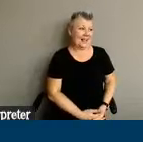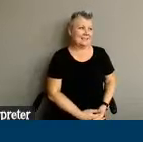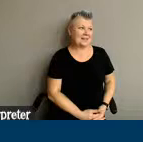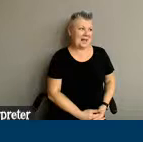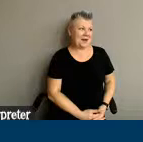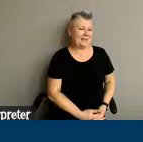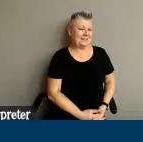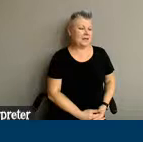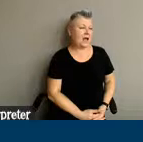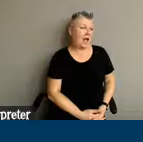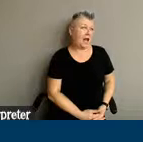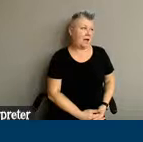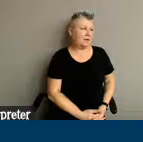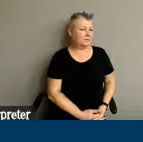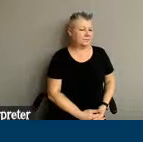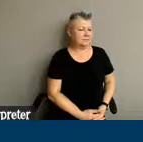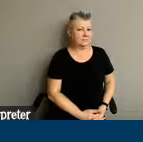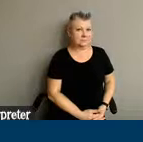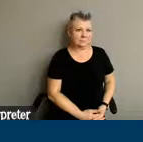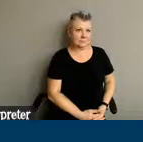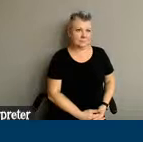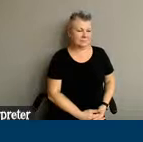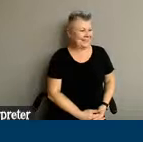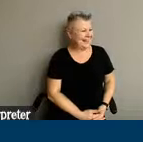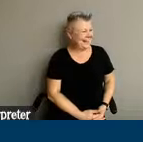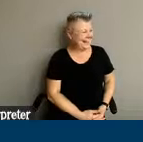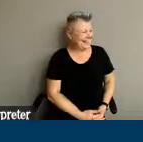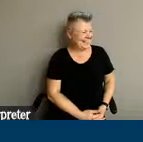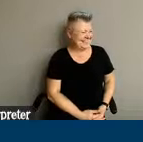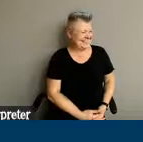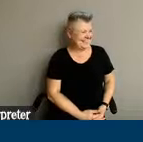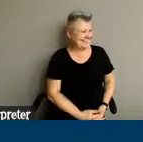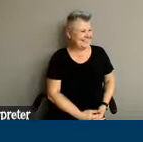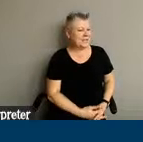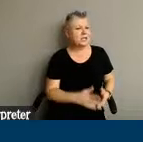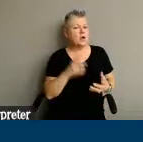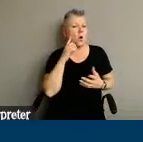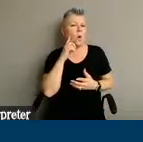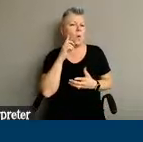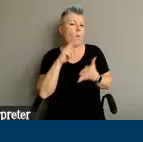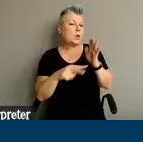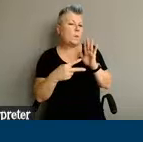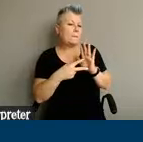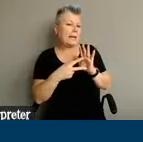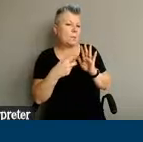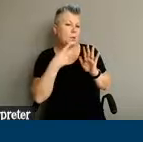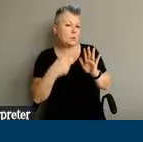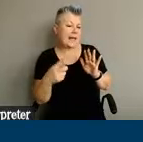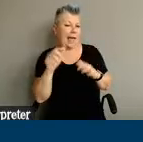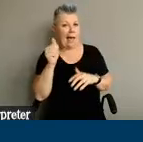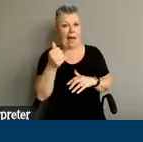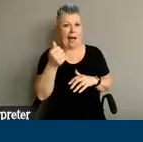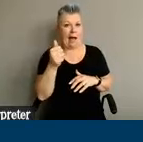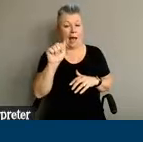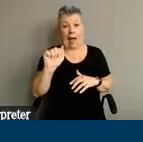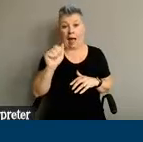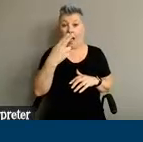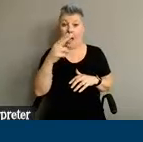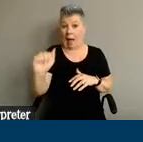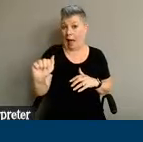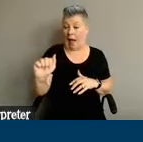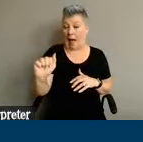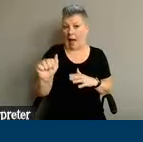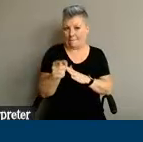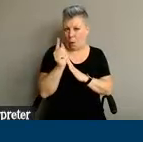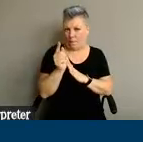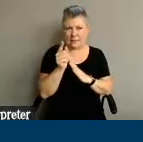Can you define what you mean by aha moment? An insight, question, a realization, something